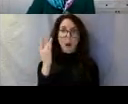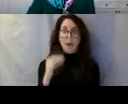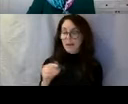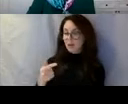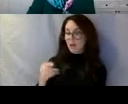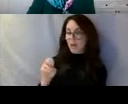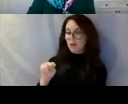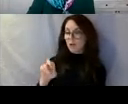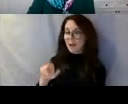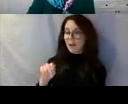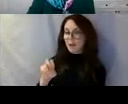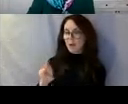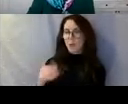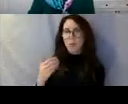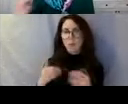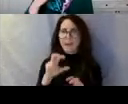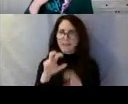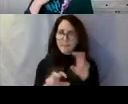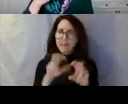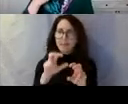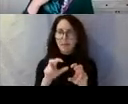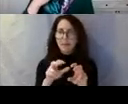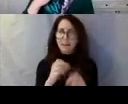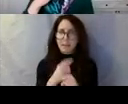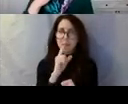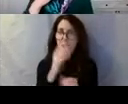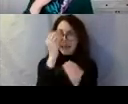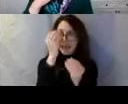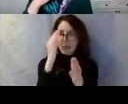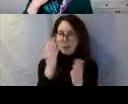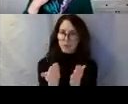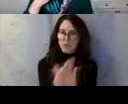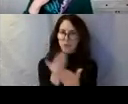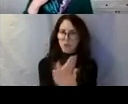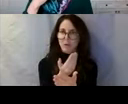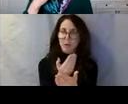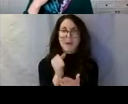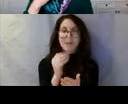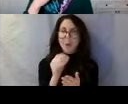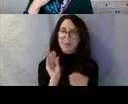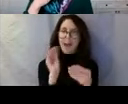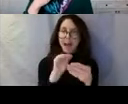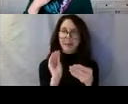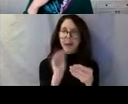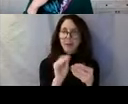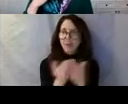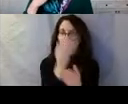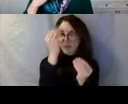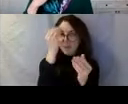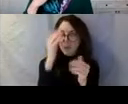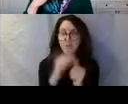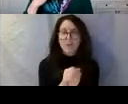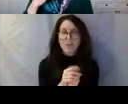really invested in keeping the information current and up to date. So there's always new content going on there, and they're always reviewing